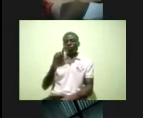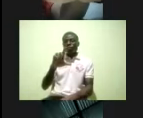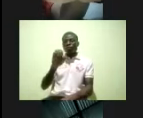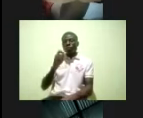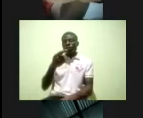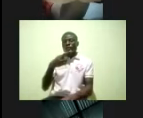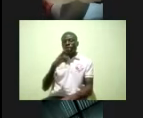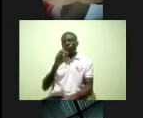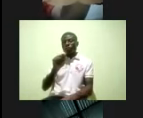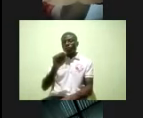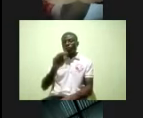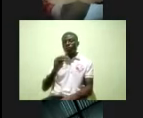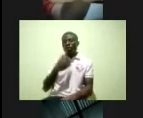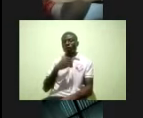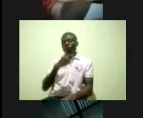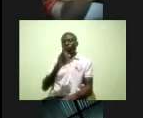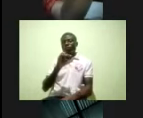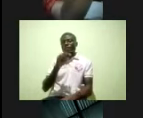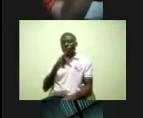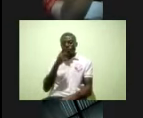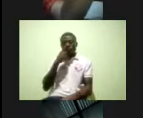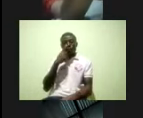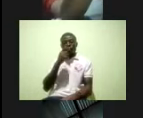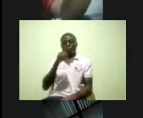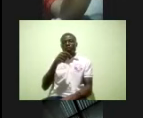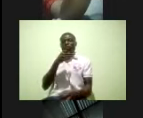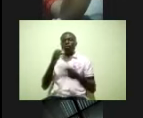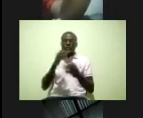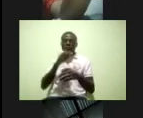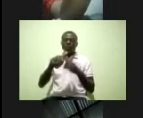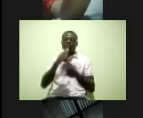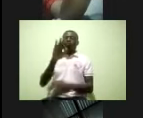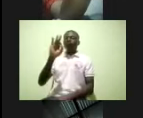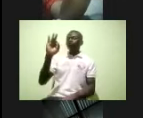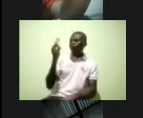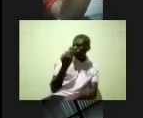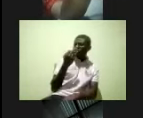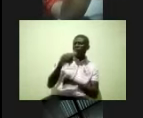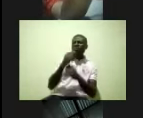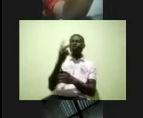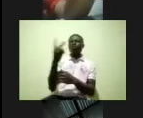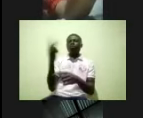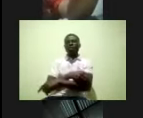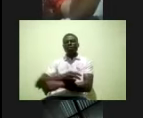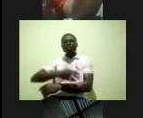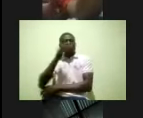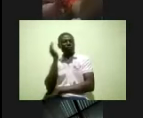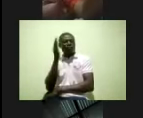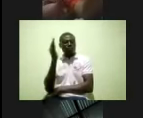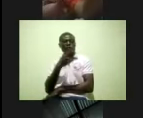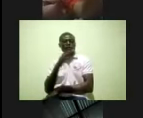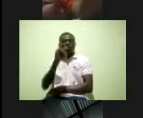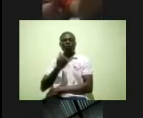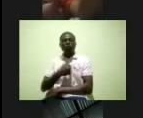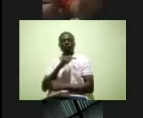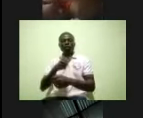a link for you to give us a feedback on this 2 days presentation and training, so that we are able to improve